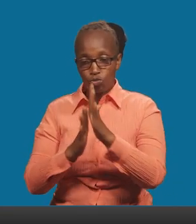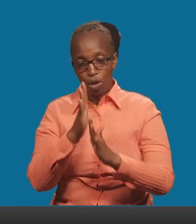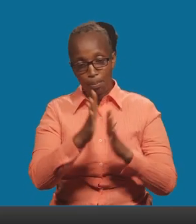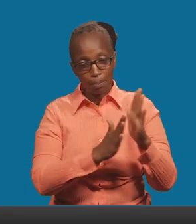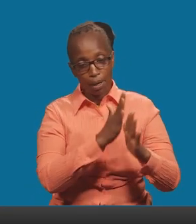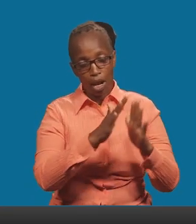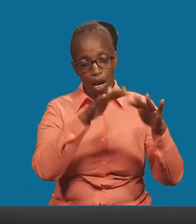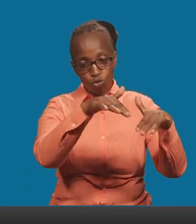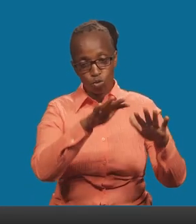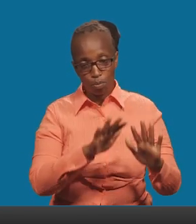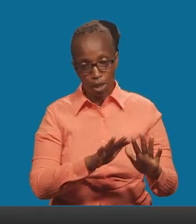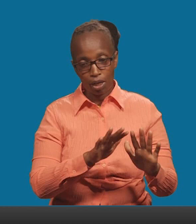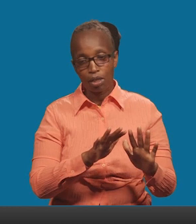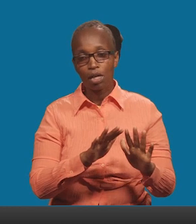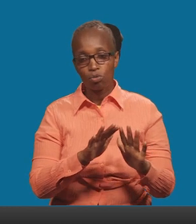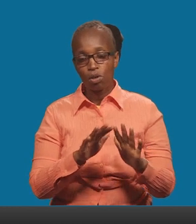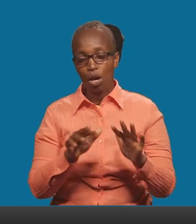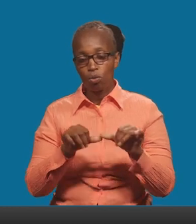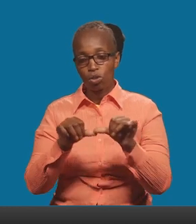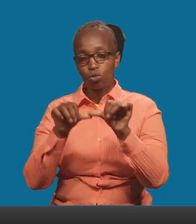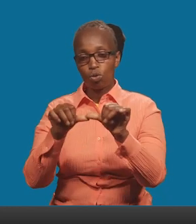continue to ponder about the land question.